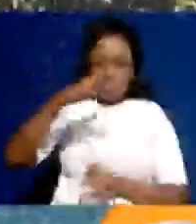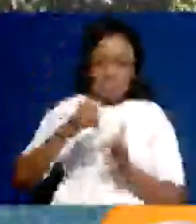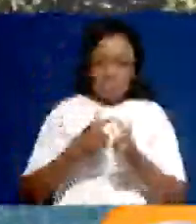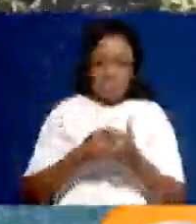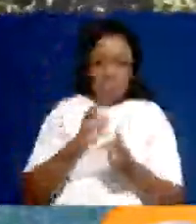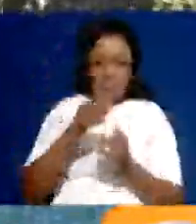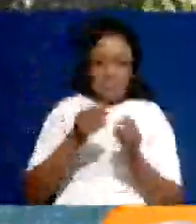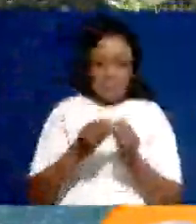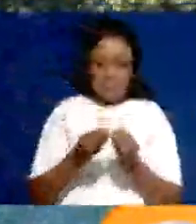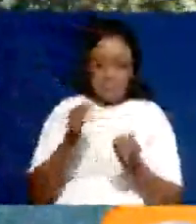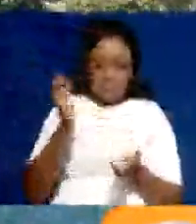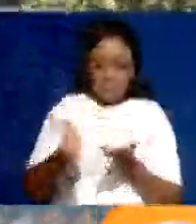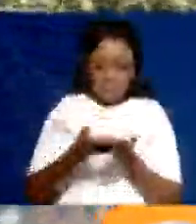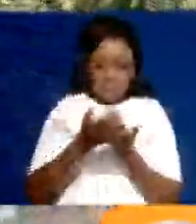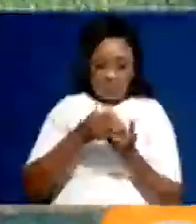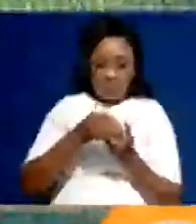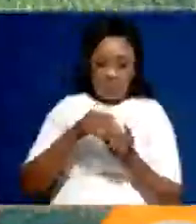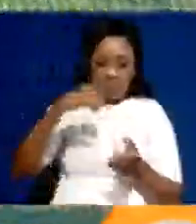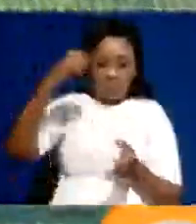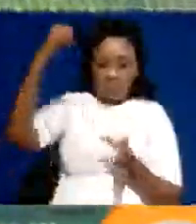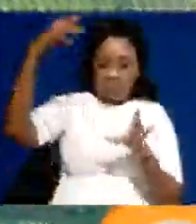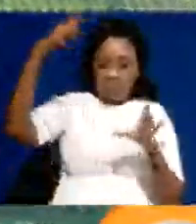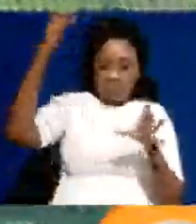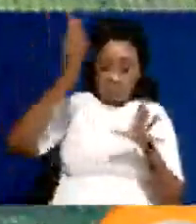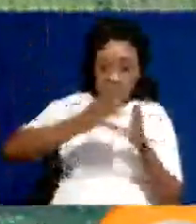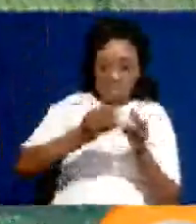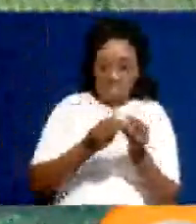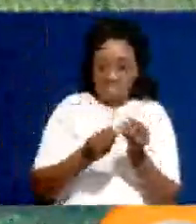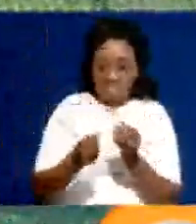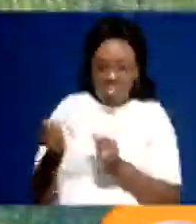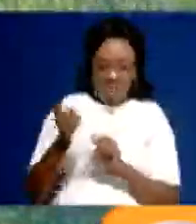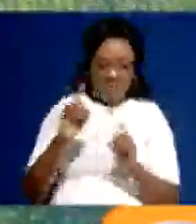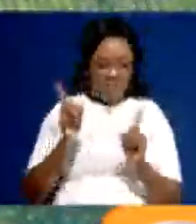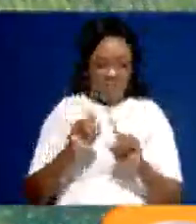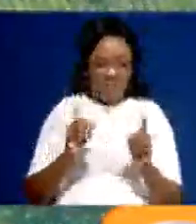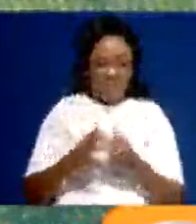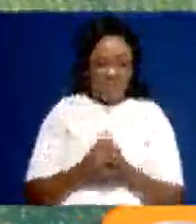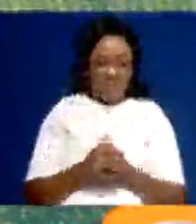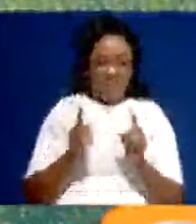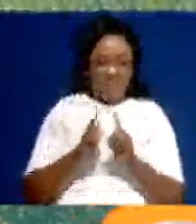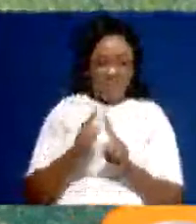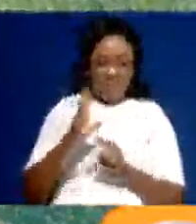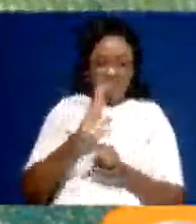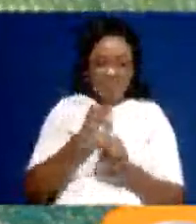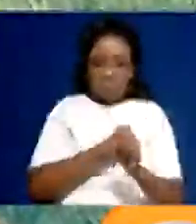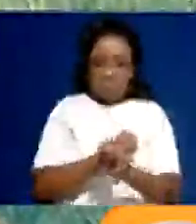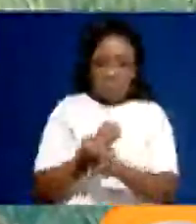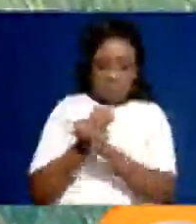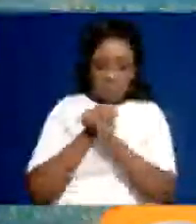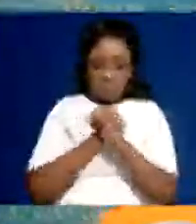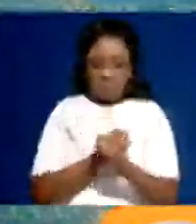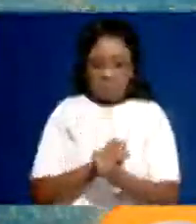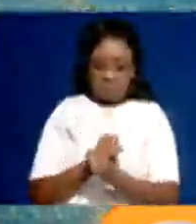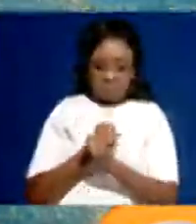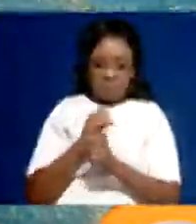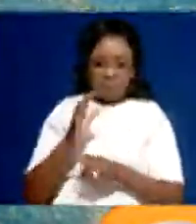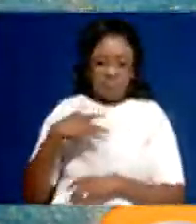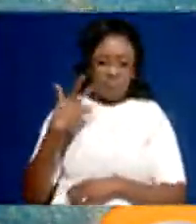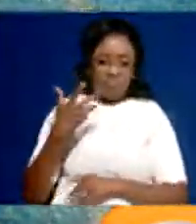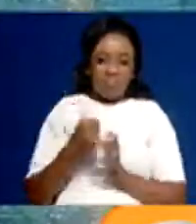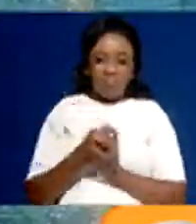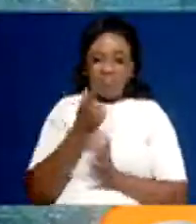help in reducing wilting. The other thing it will do, it will conserve moisture. Because there is no that direct